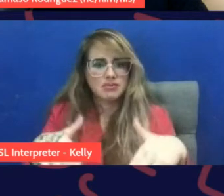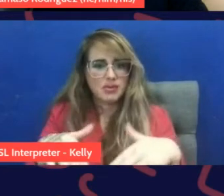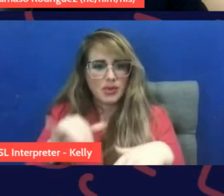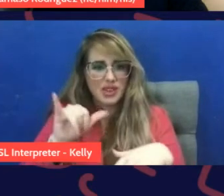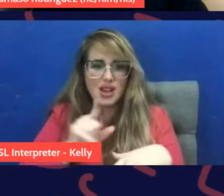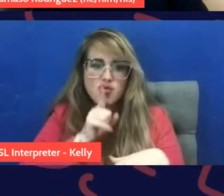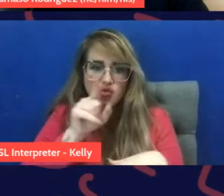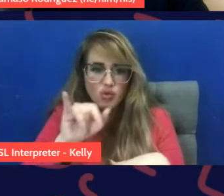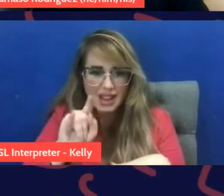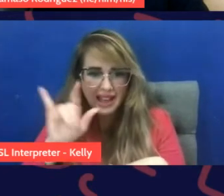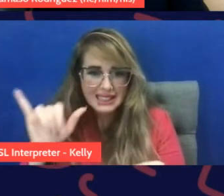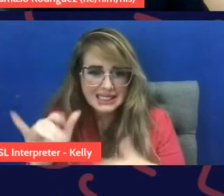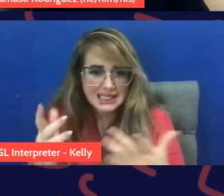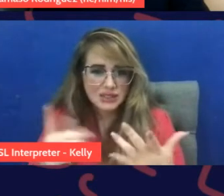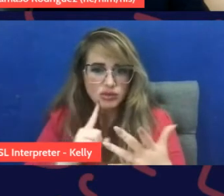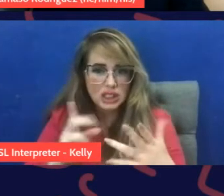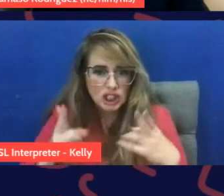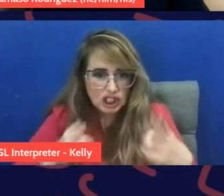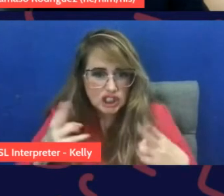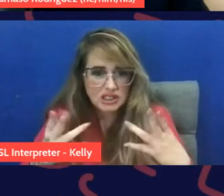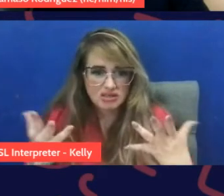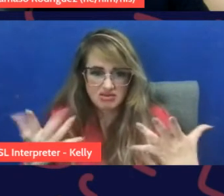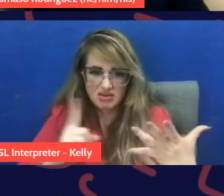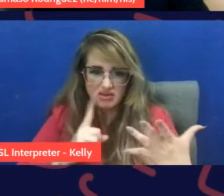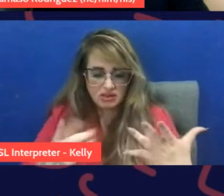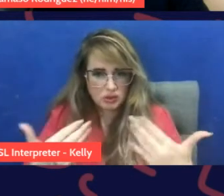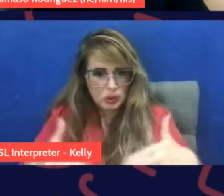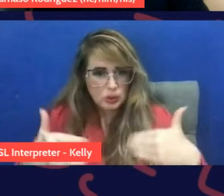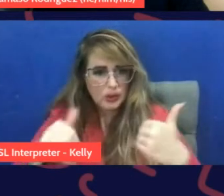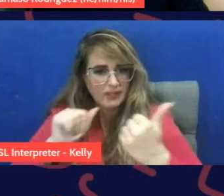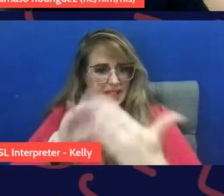realities that our communities was facing at that moment.